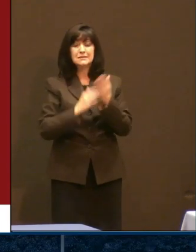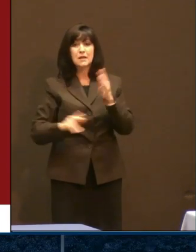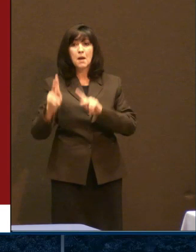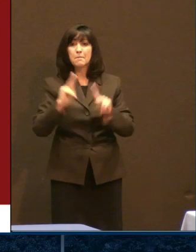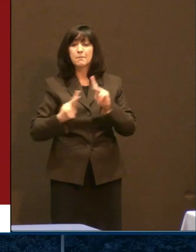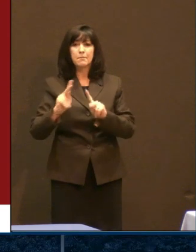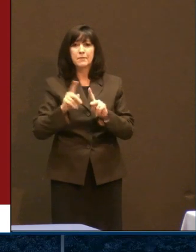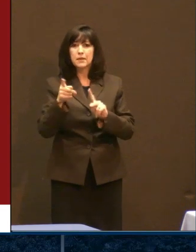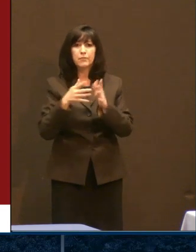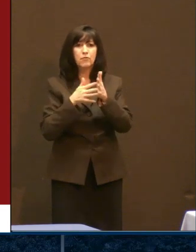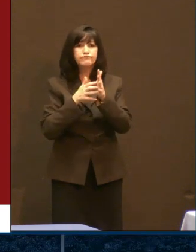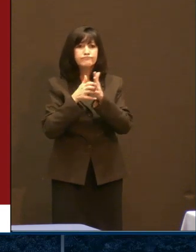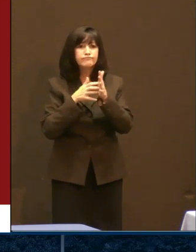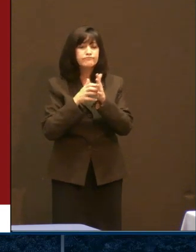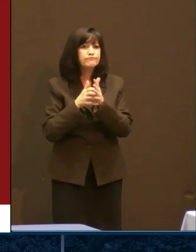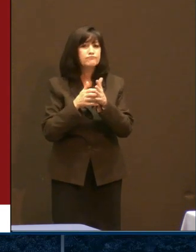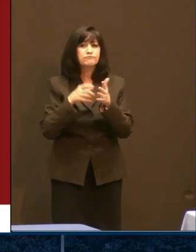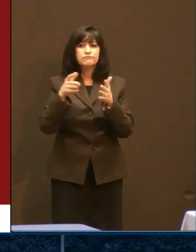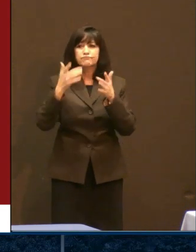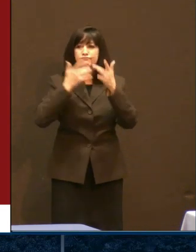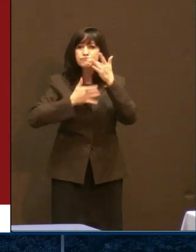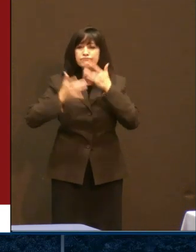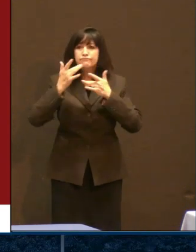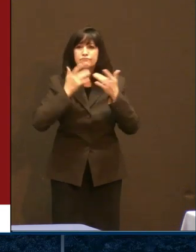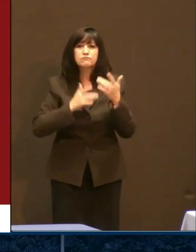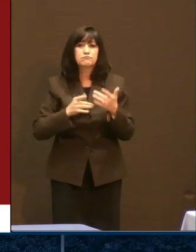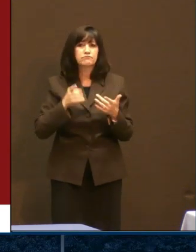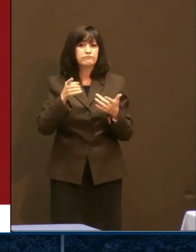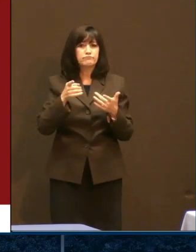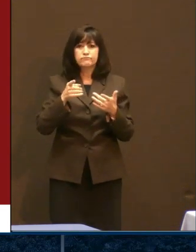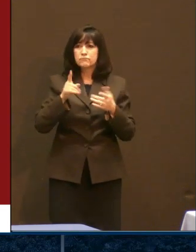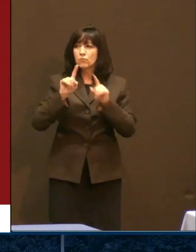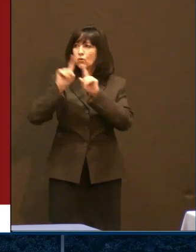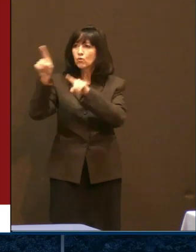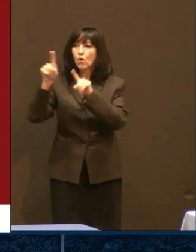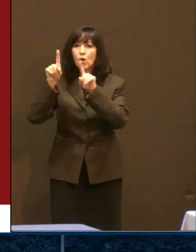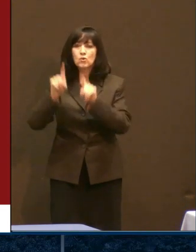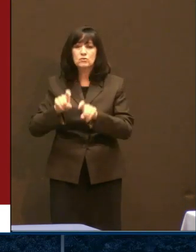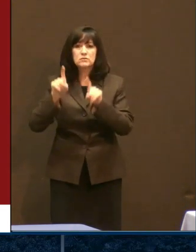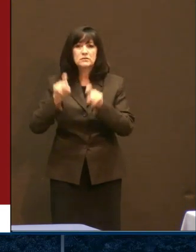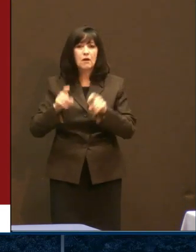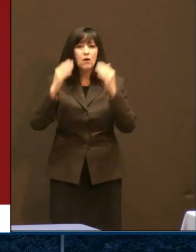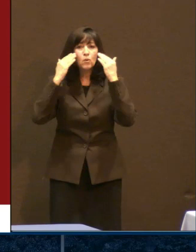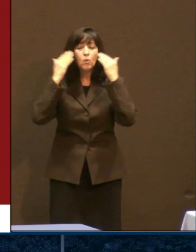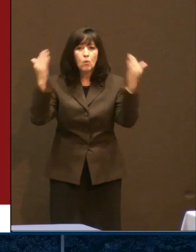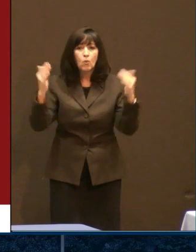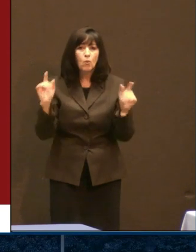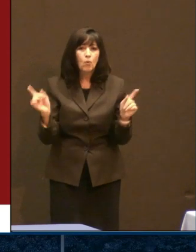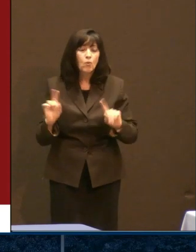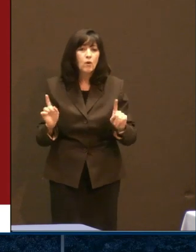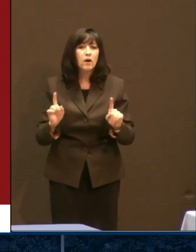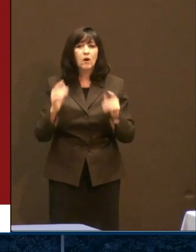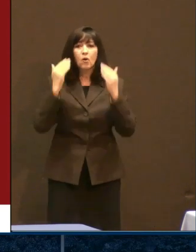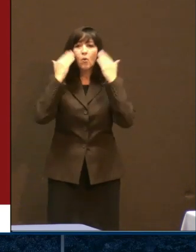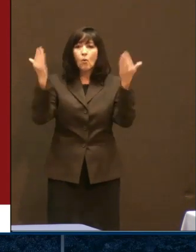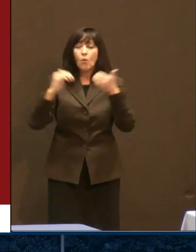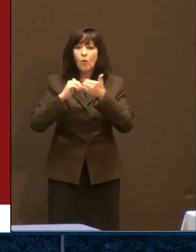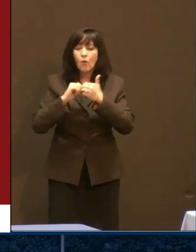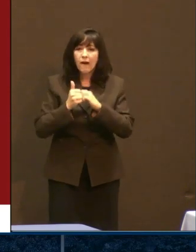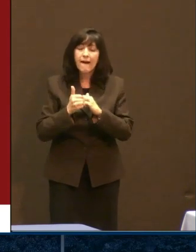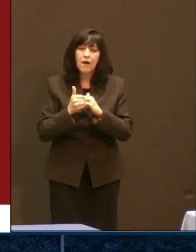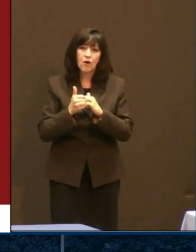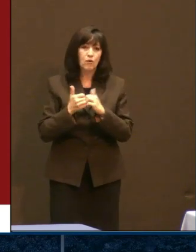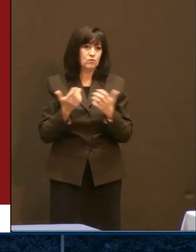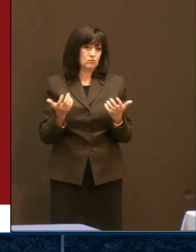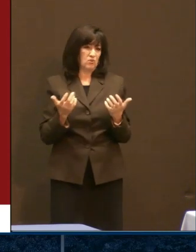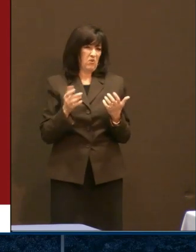state, small business owners, larger businesses, and employees alike. So with that, I'd like